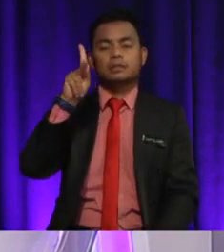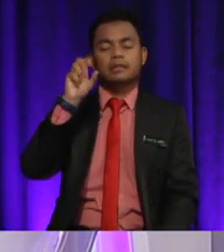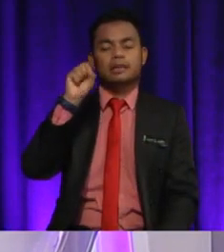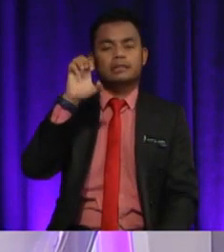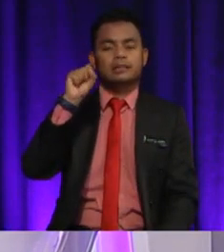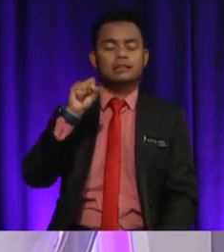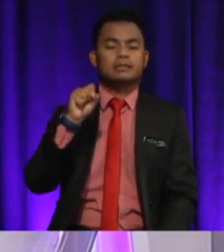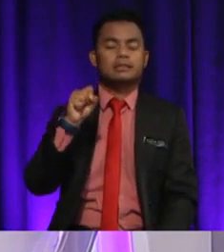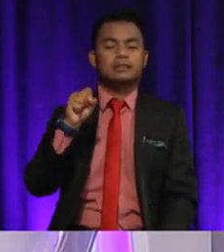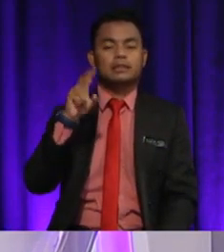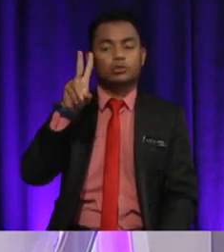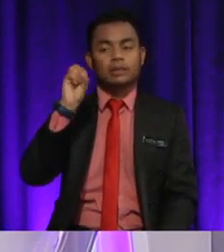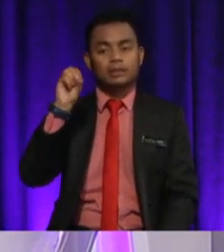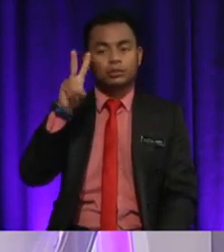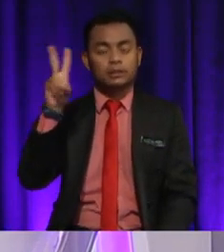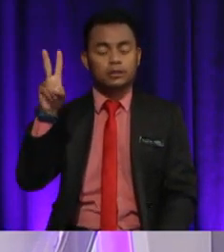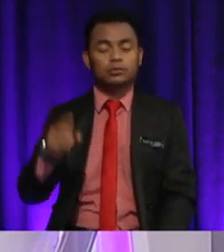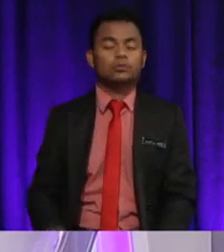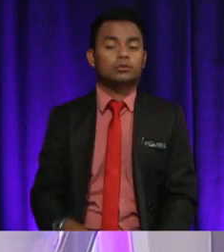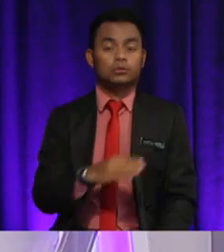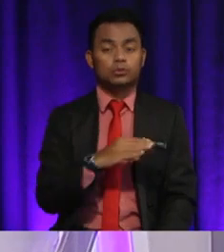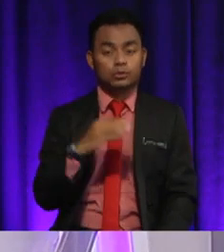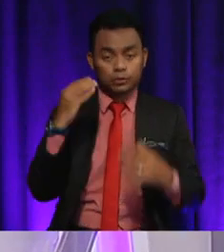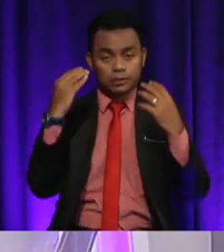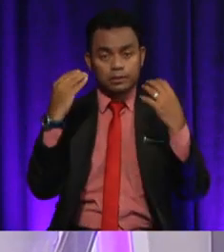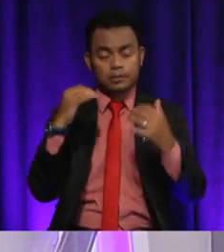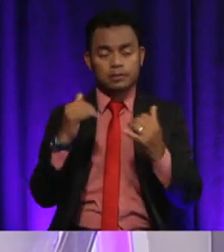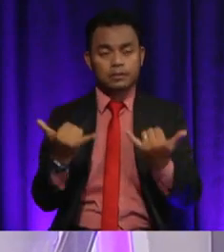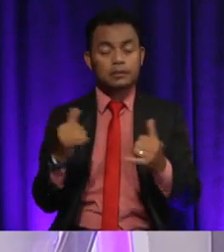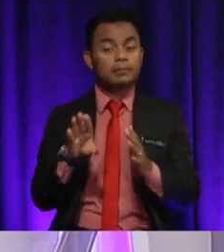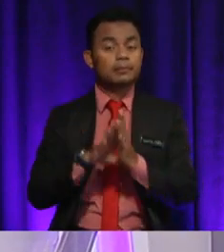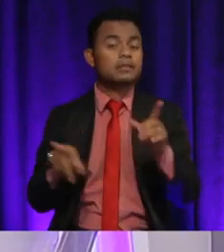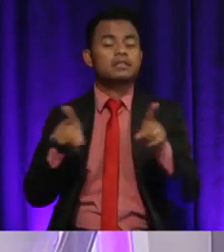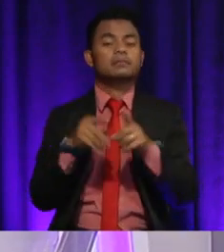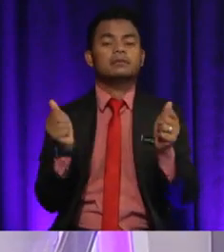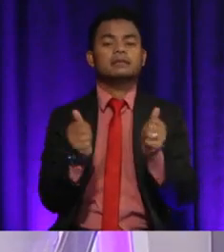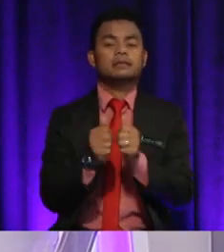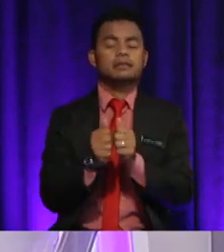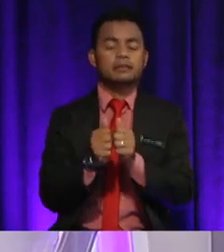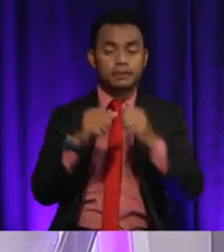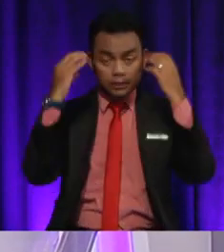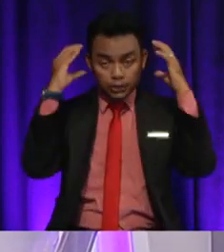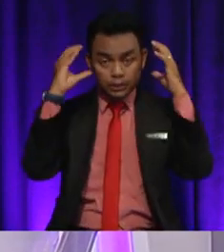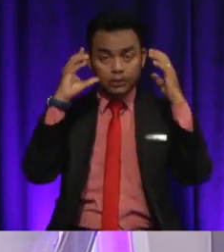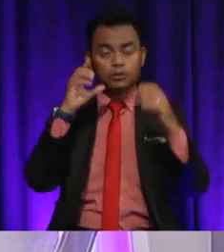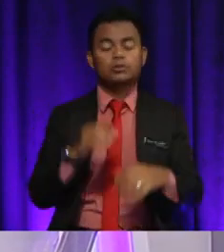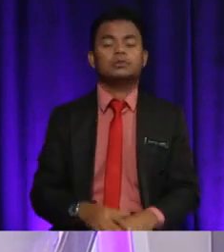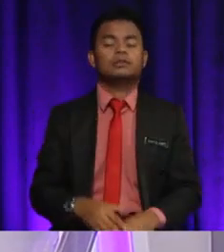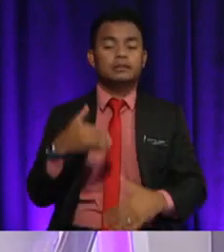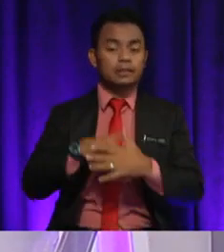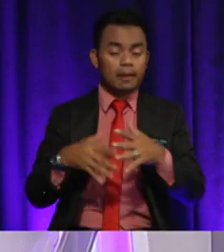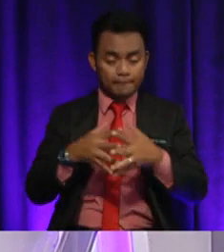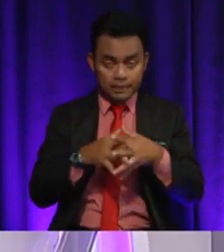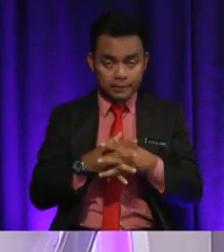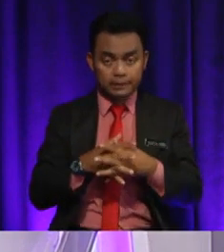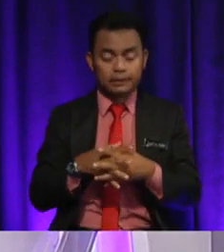Chris, MJ and teacher Liana for Bahasa Inggeris, and today we are focusing on reading for specific